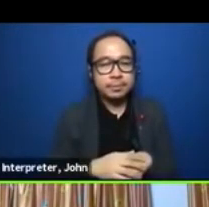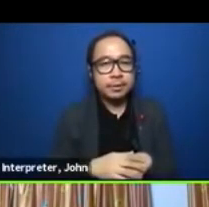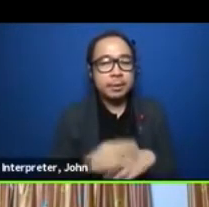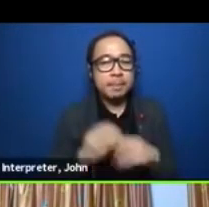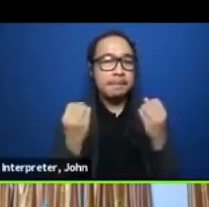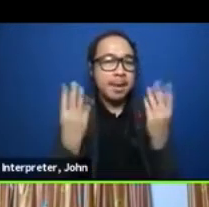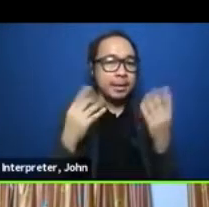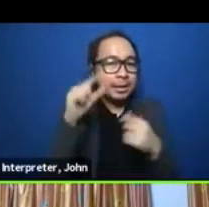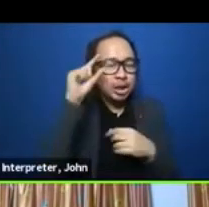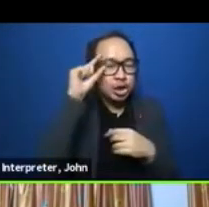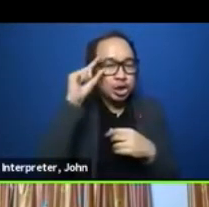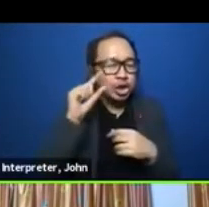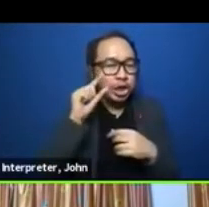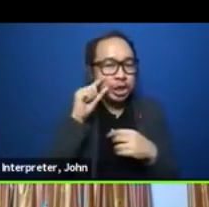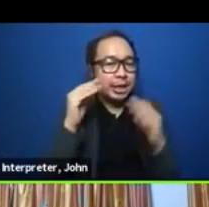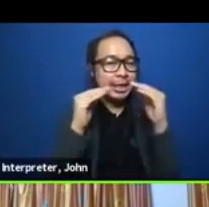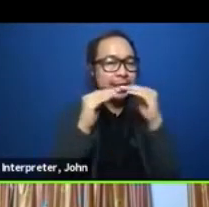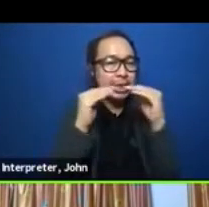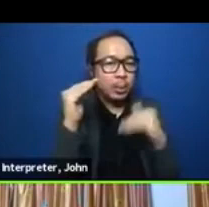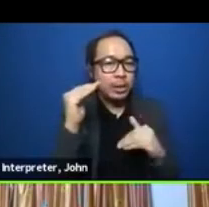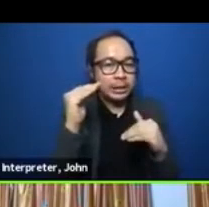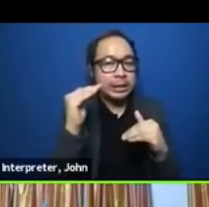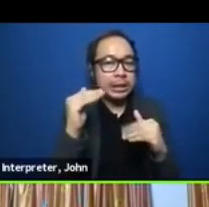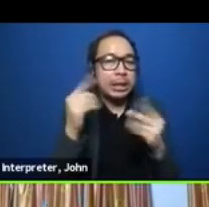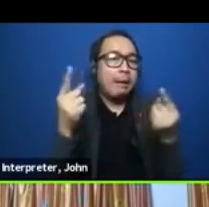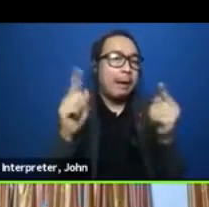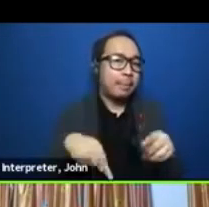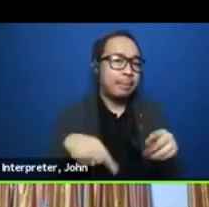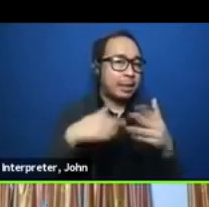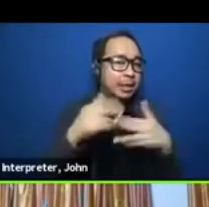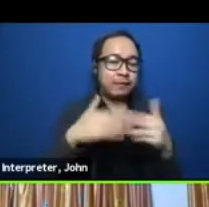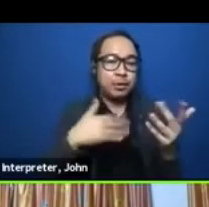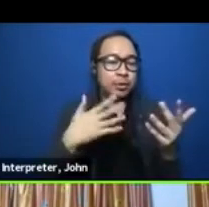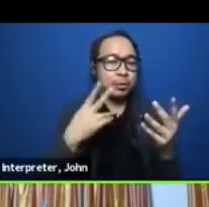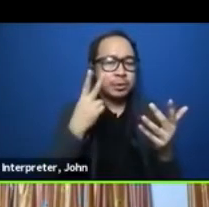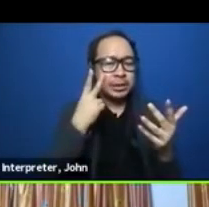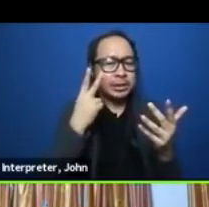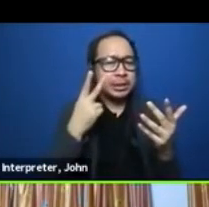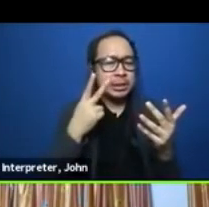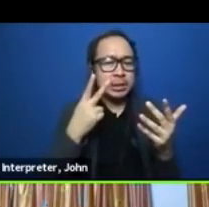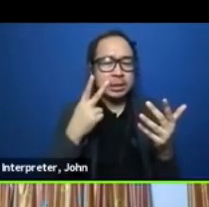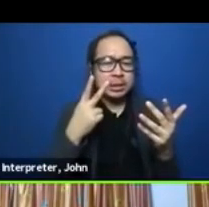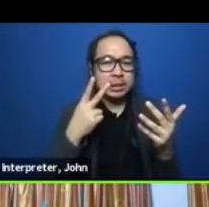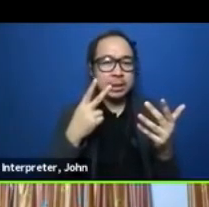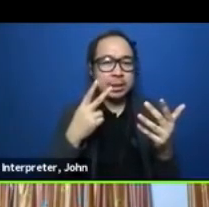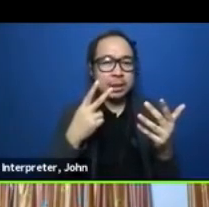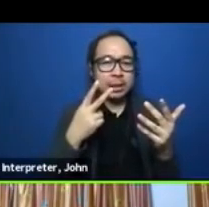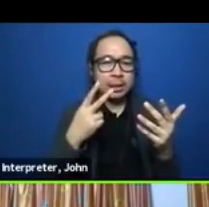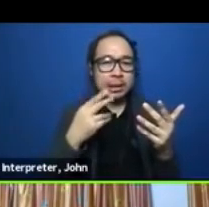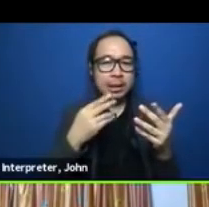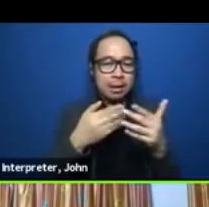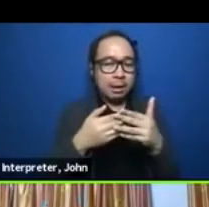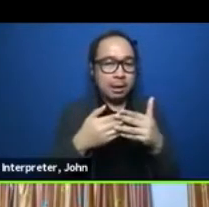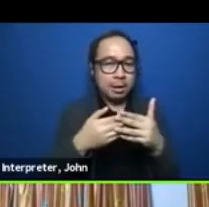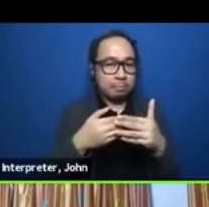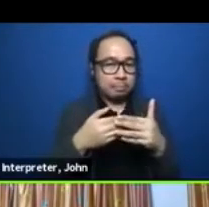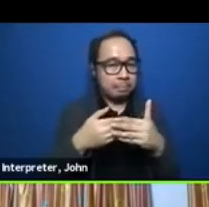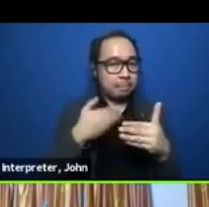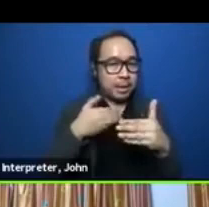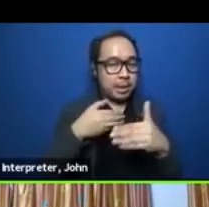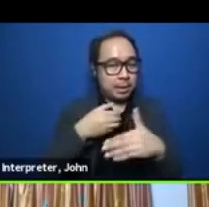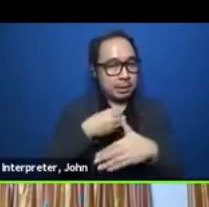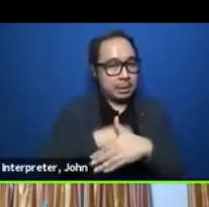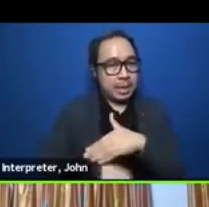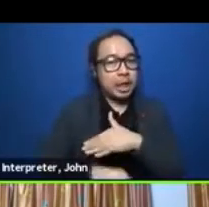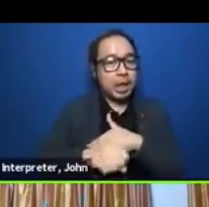gender inequalities exist even from antenatal period to adolescence. Has any study being done or